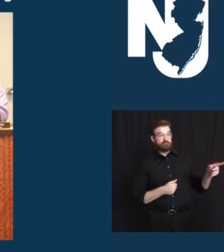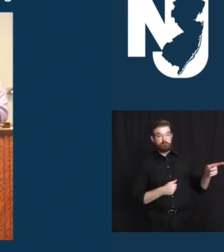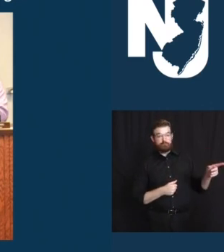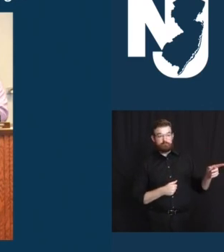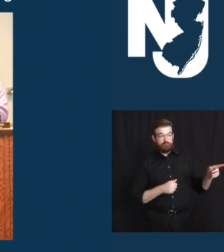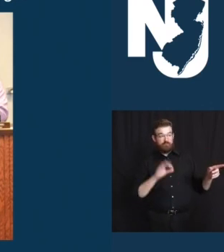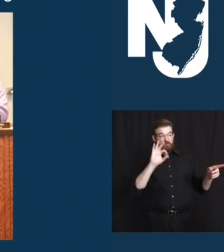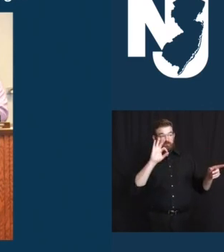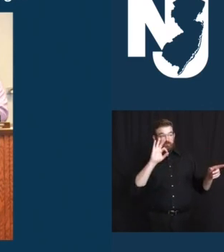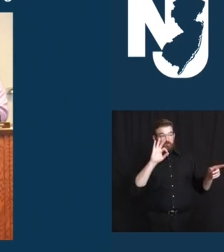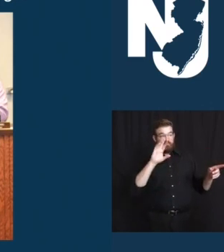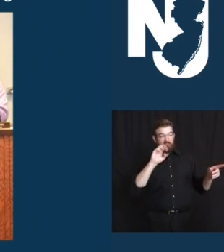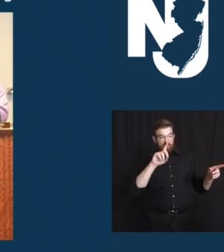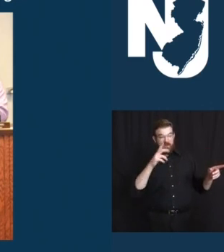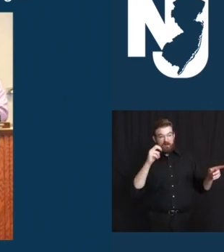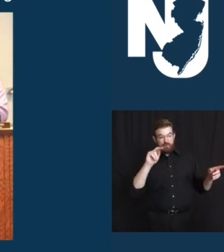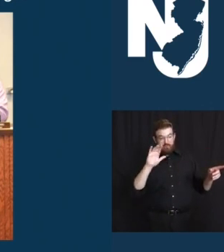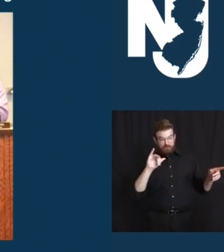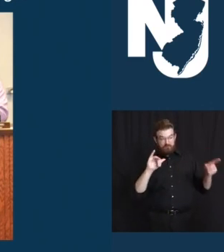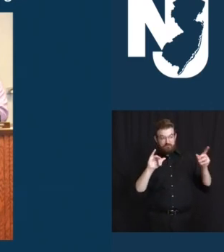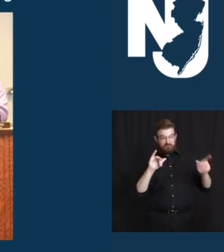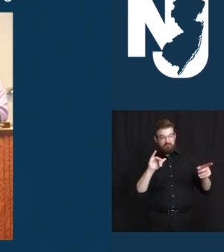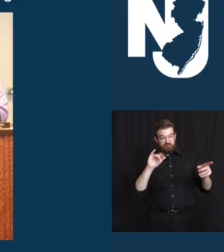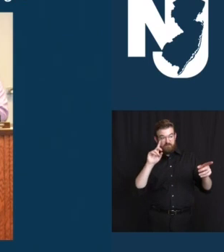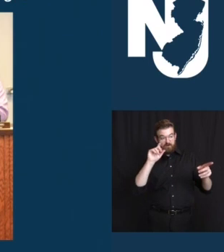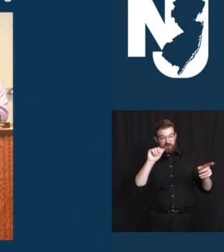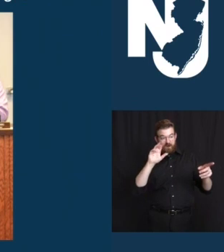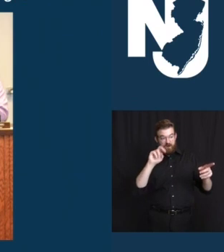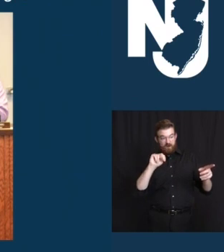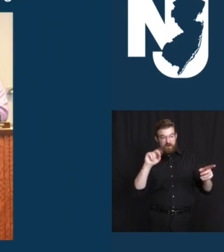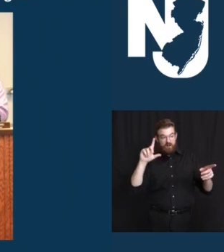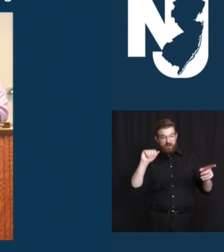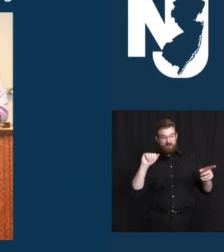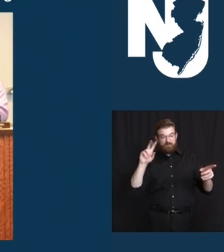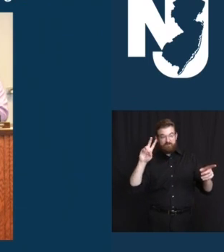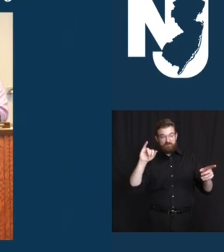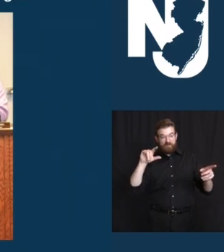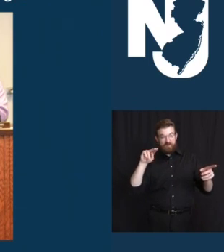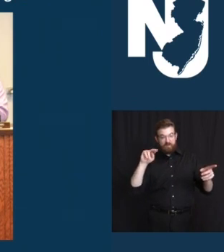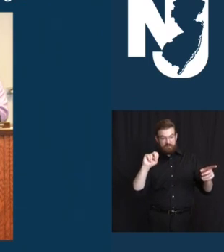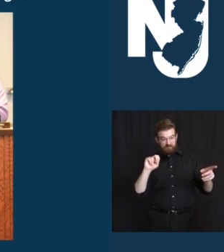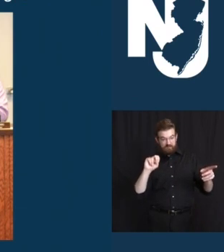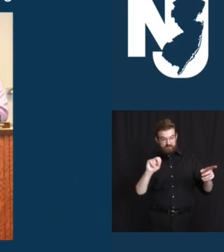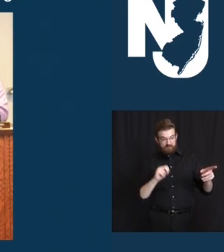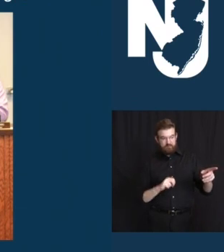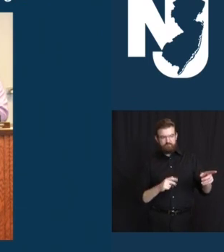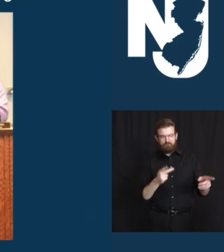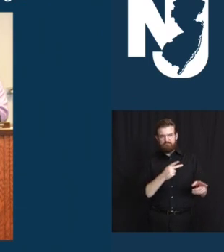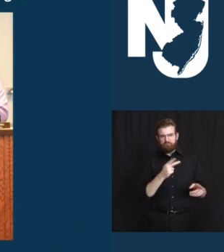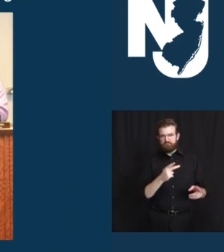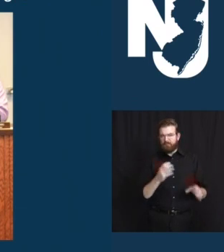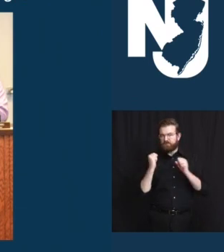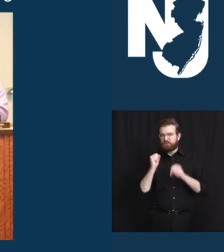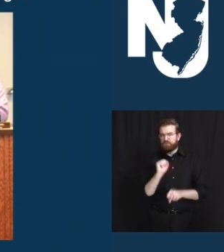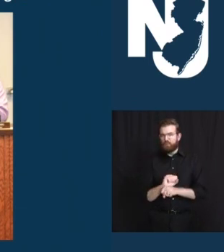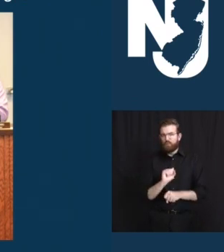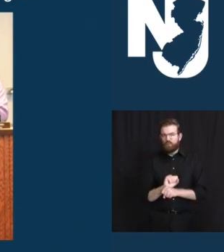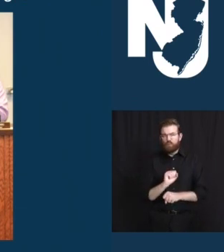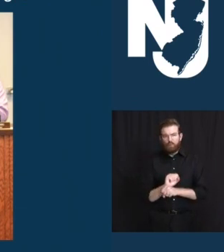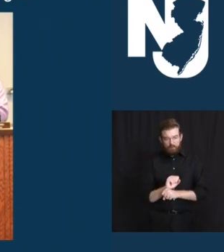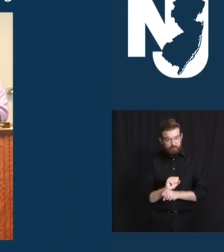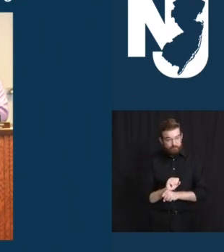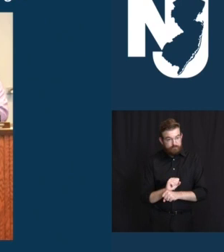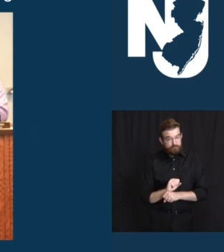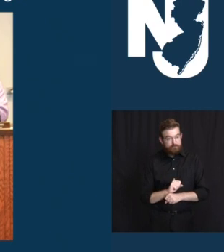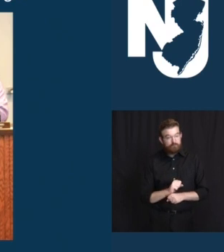Chief Darren Levine on the right, for their quick work to prevent a single mother who is a survivor of domestic violence, by the